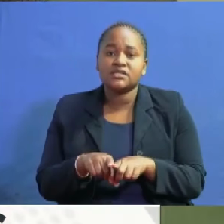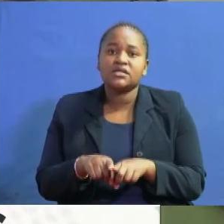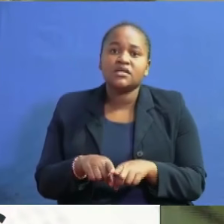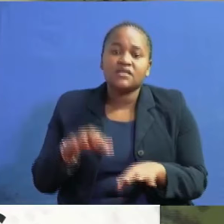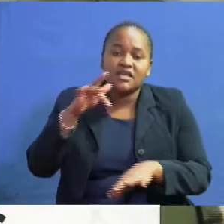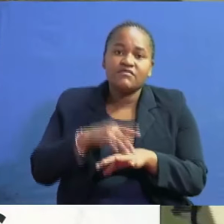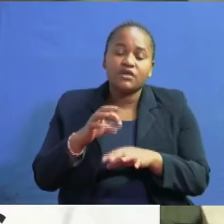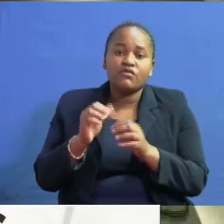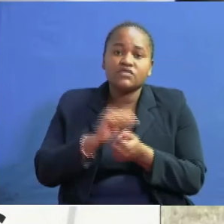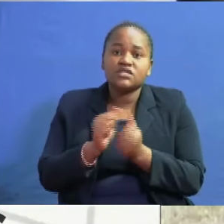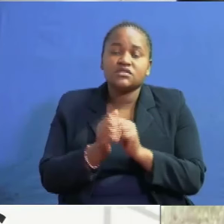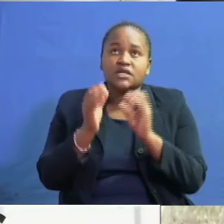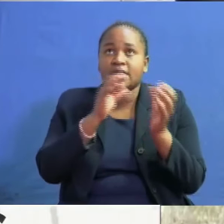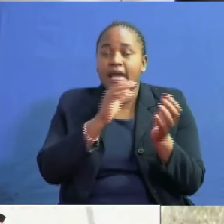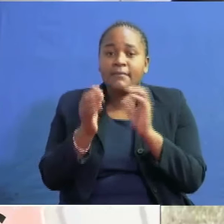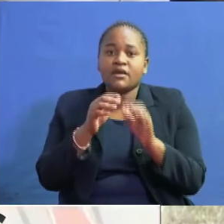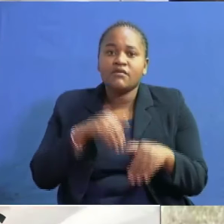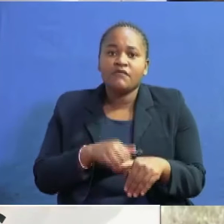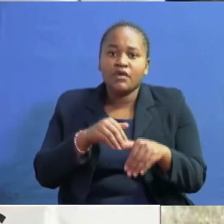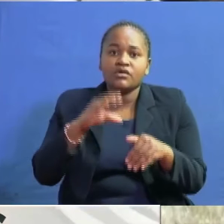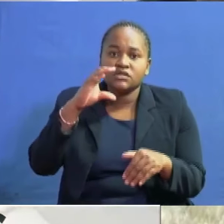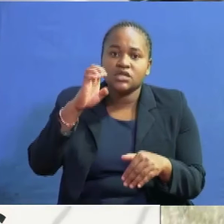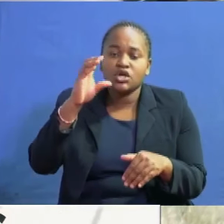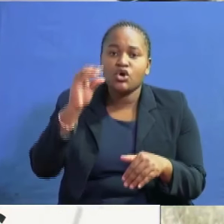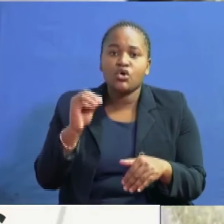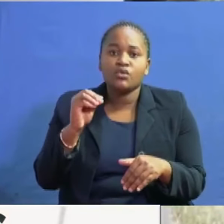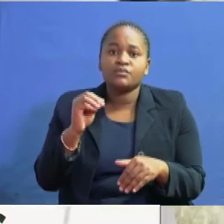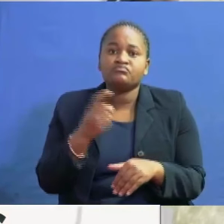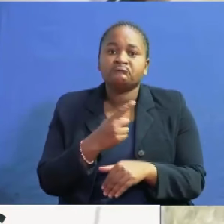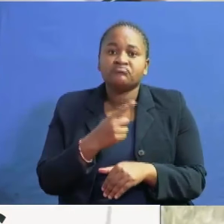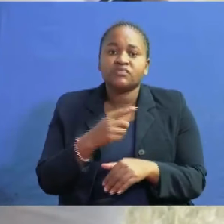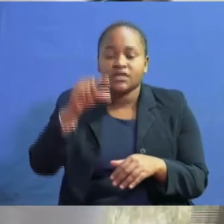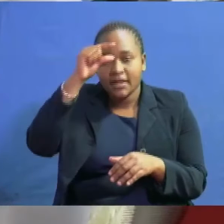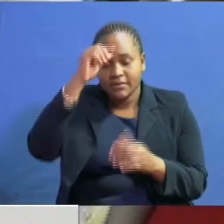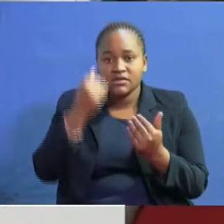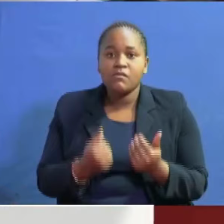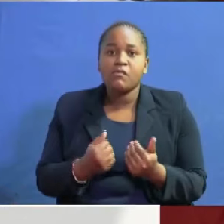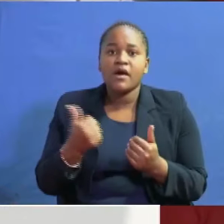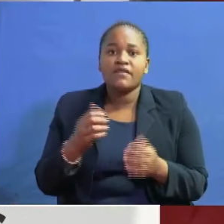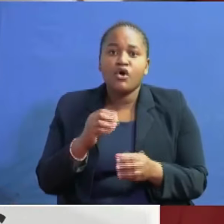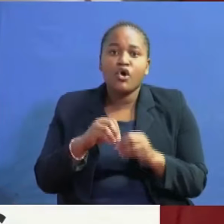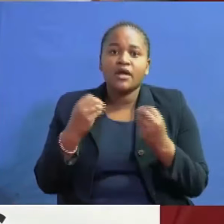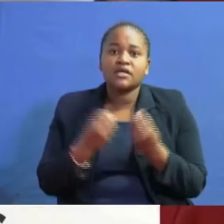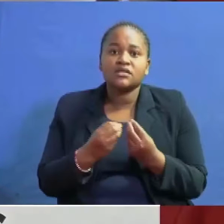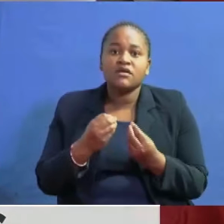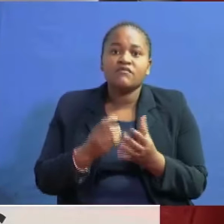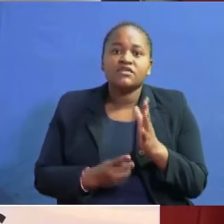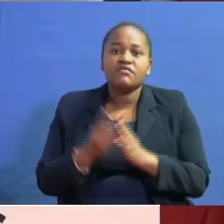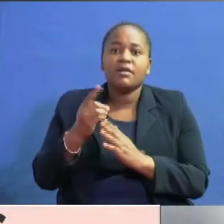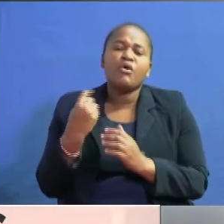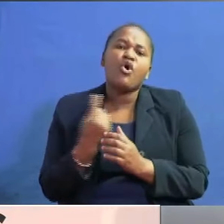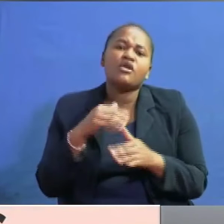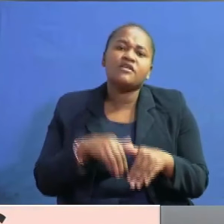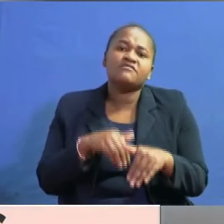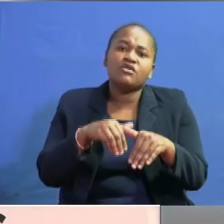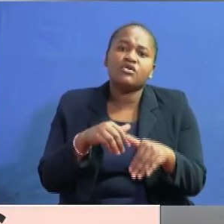the effects of climate change. According to the CEO Ngugi Mtura, the government and other organizations of development only